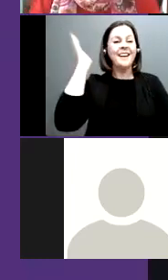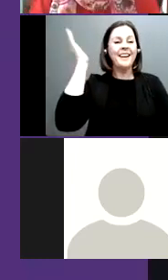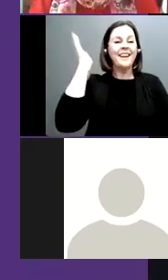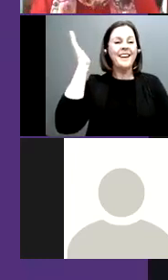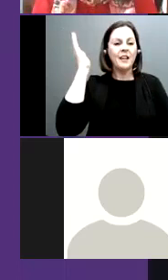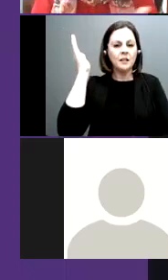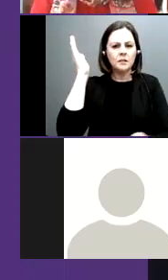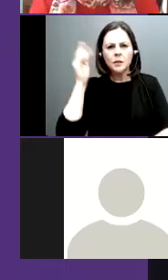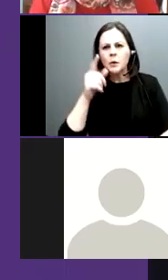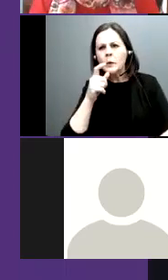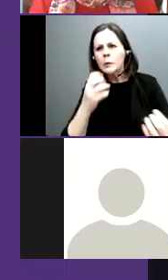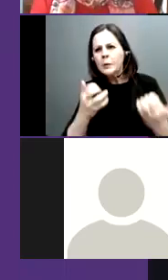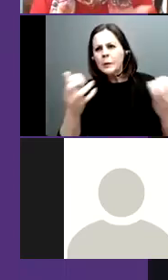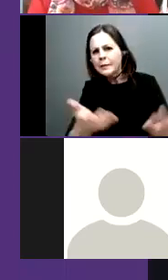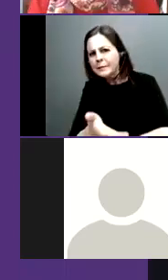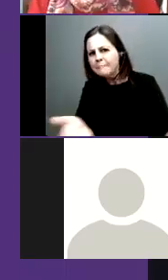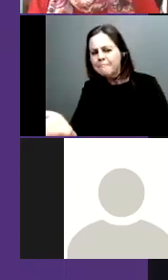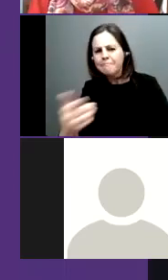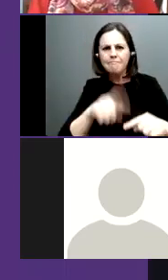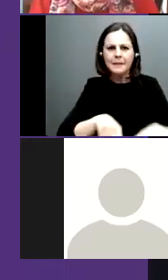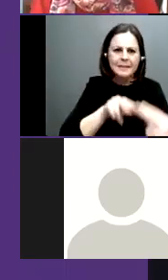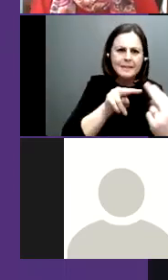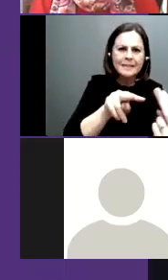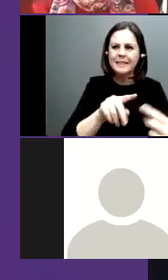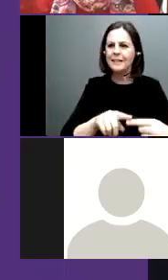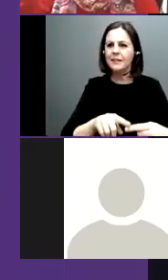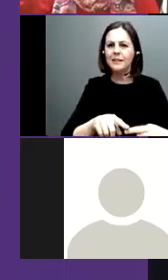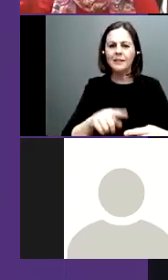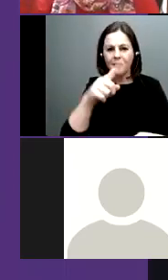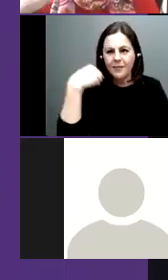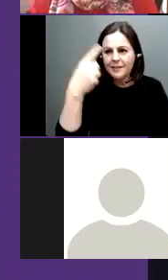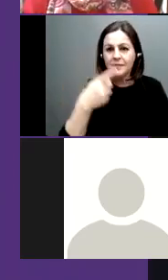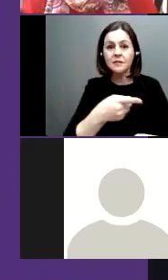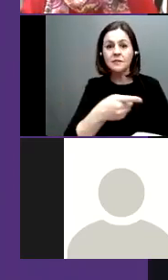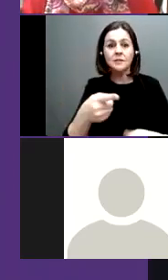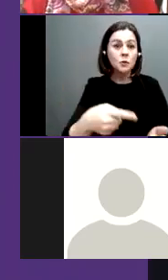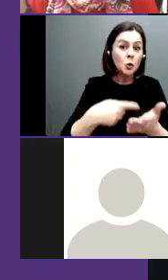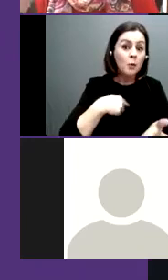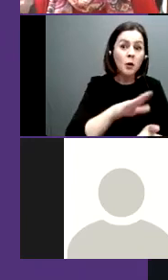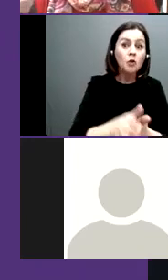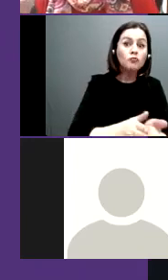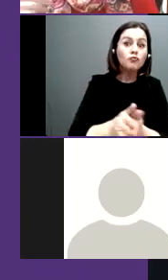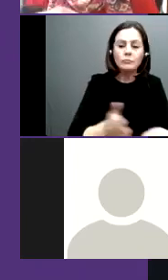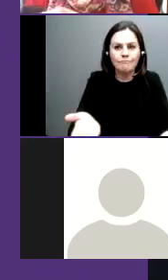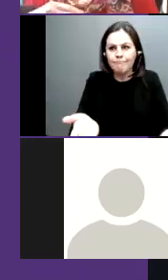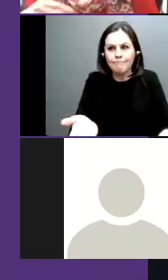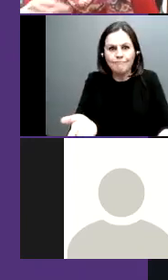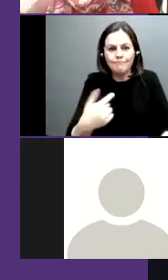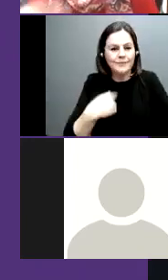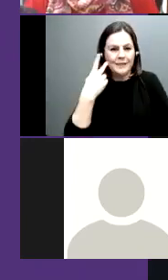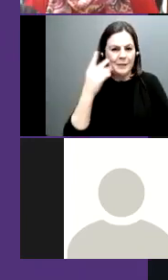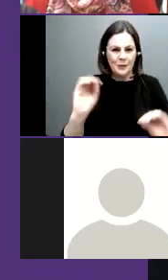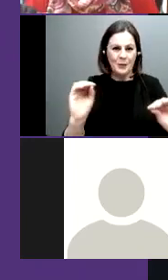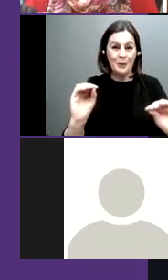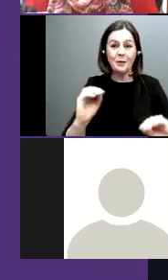audience and to see the level of interest that might be happening out there. The only face that I get to see right now is